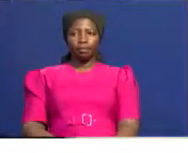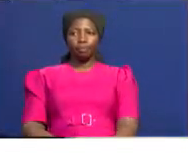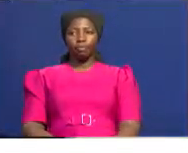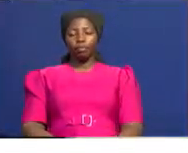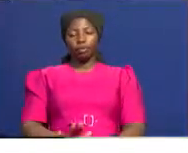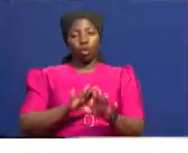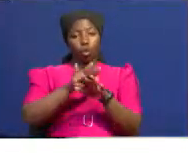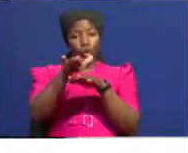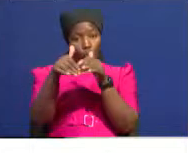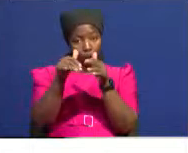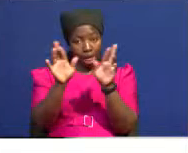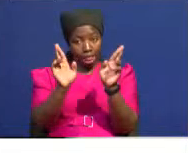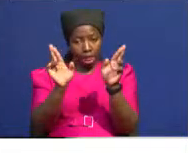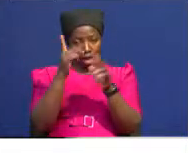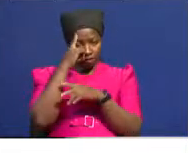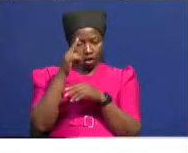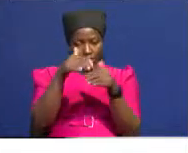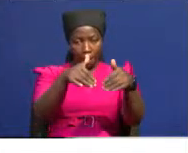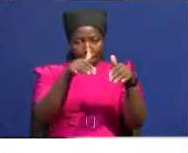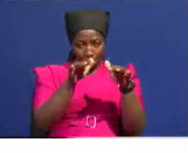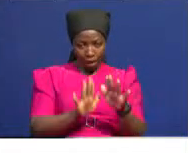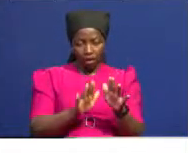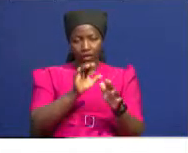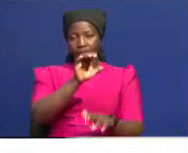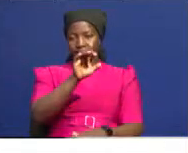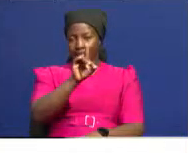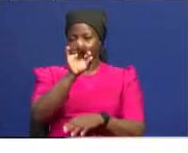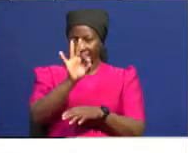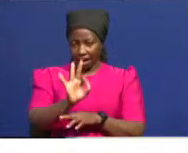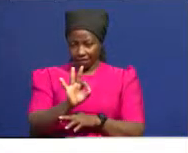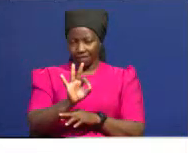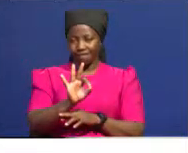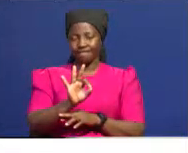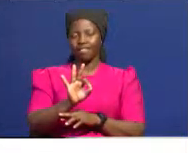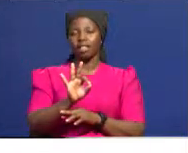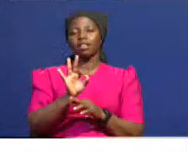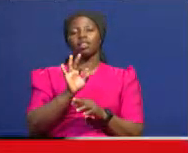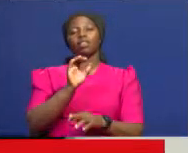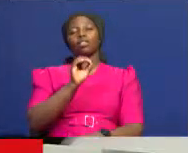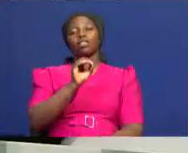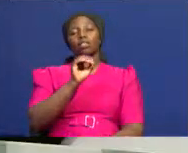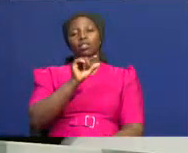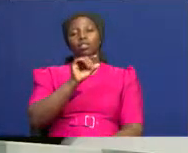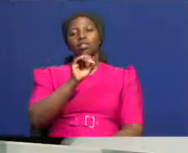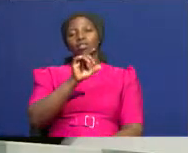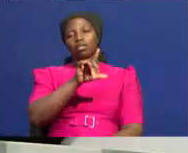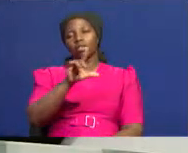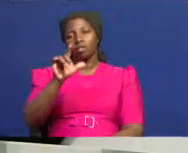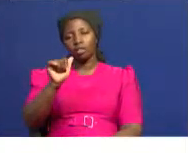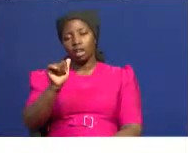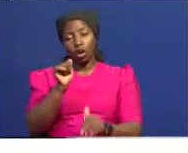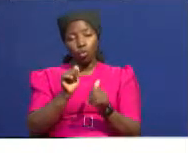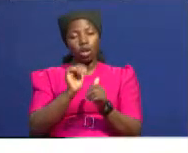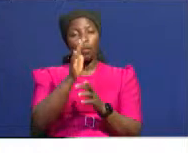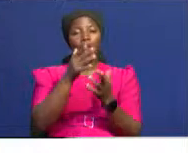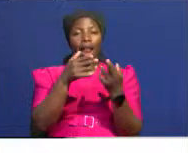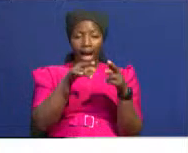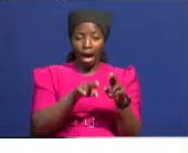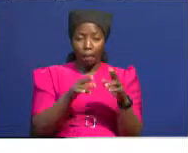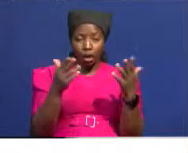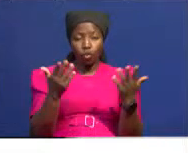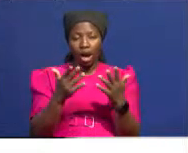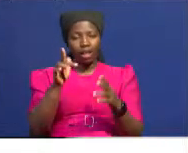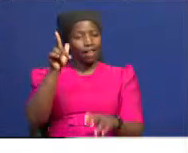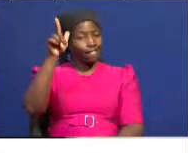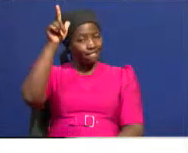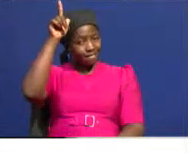All is set for the burial of the fallen Chief of the Defense Forces, General Francis Ogola, which will take place at his